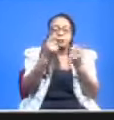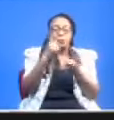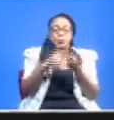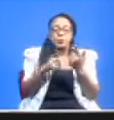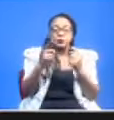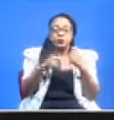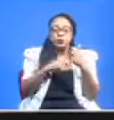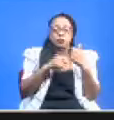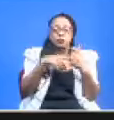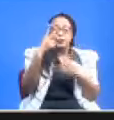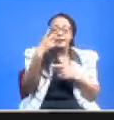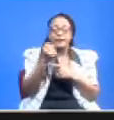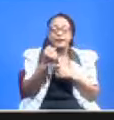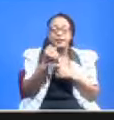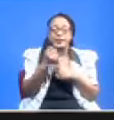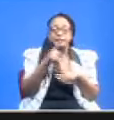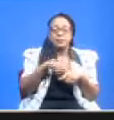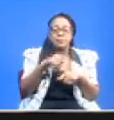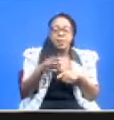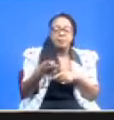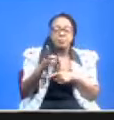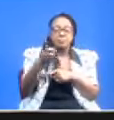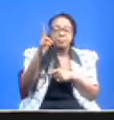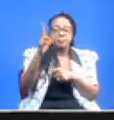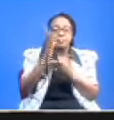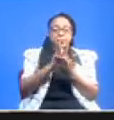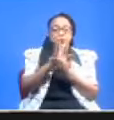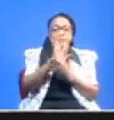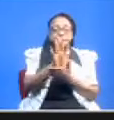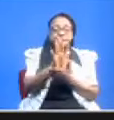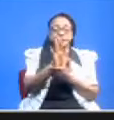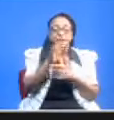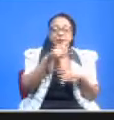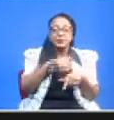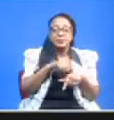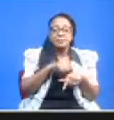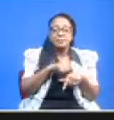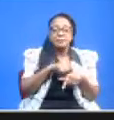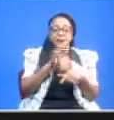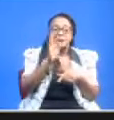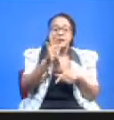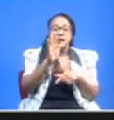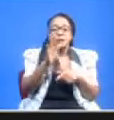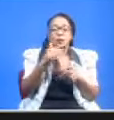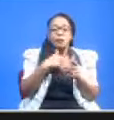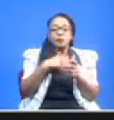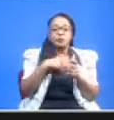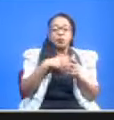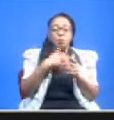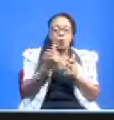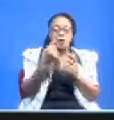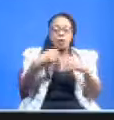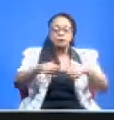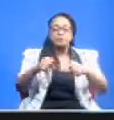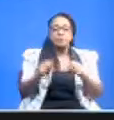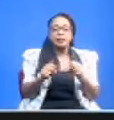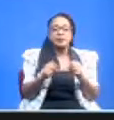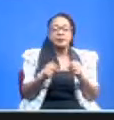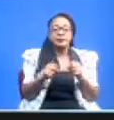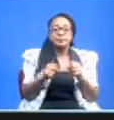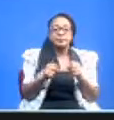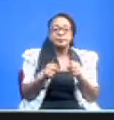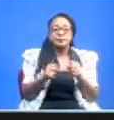June 25th when gunshots rang through the air. At the time, Henry was ferrying a passenger on his motorbike. Sasa ni